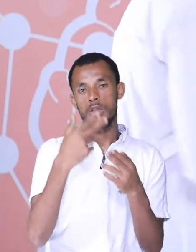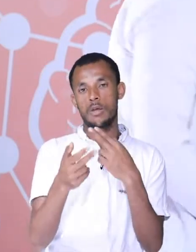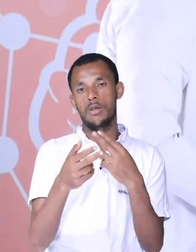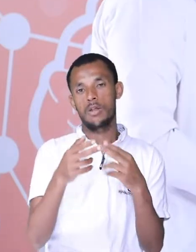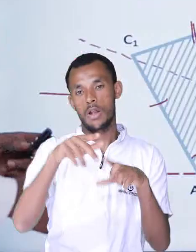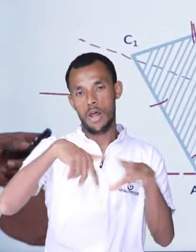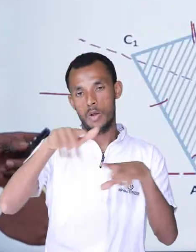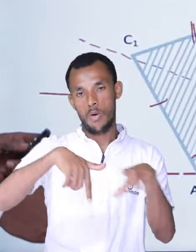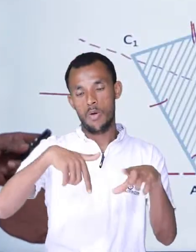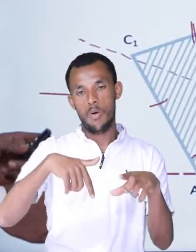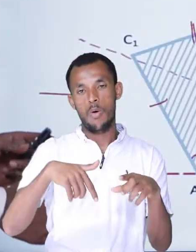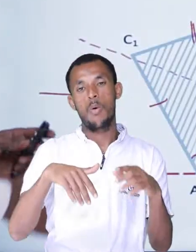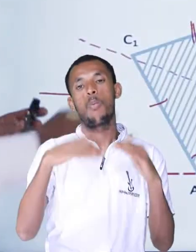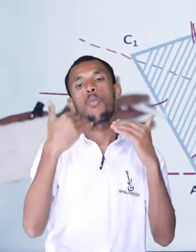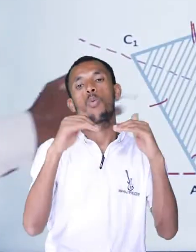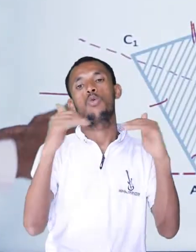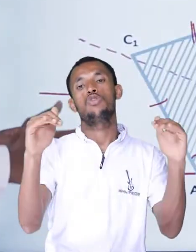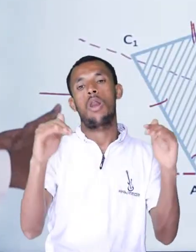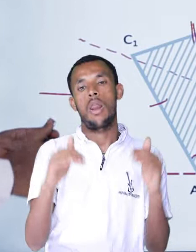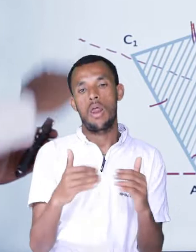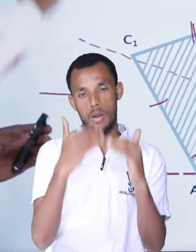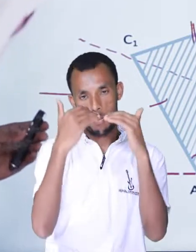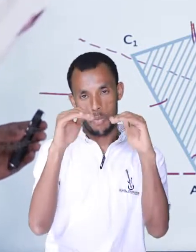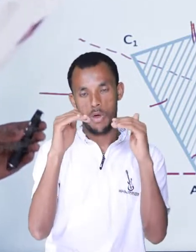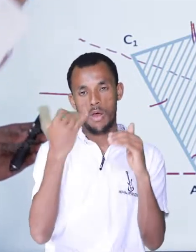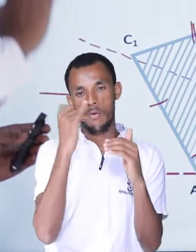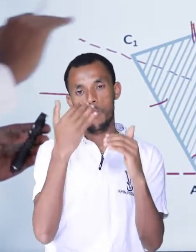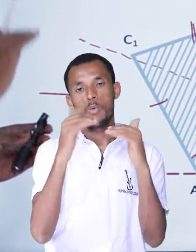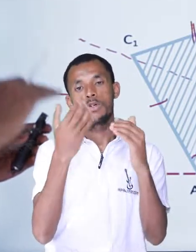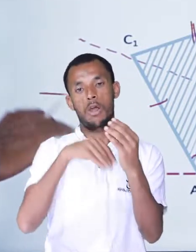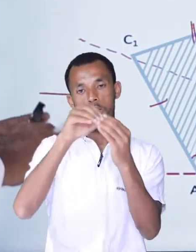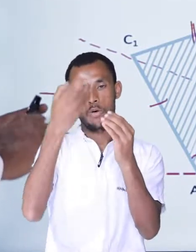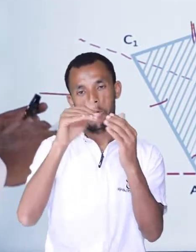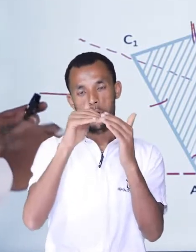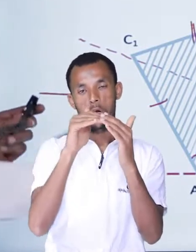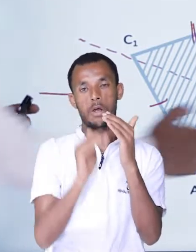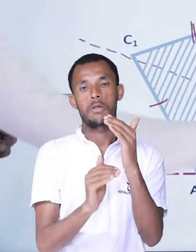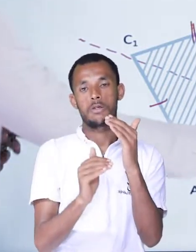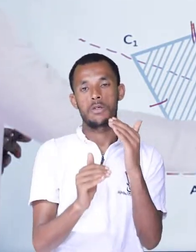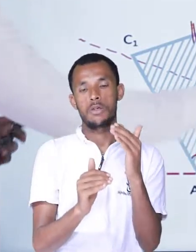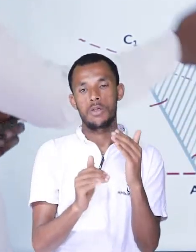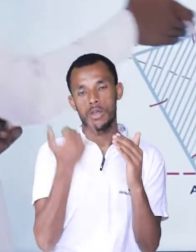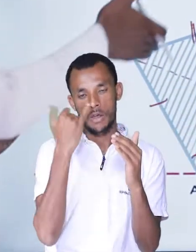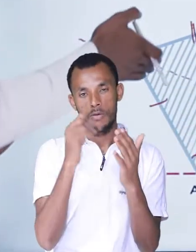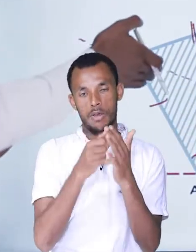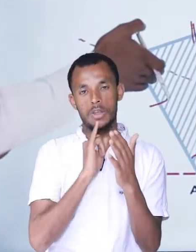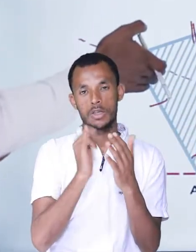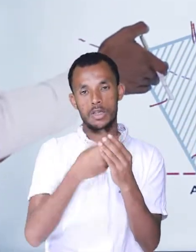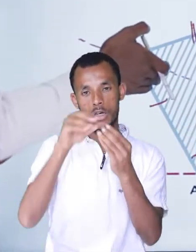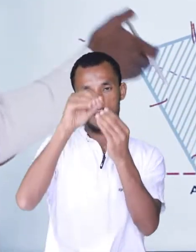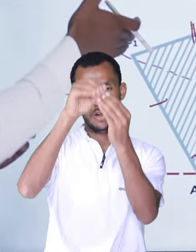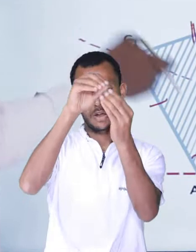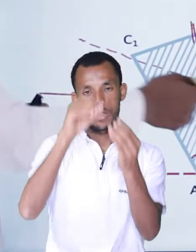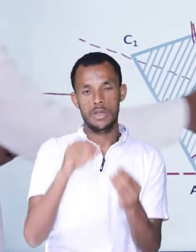line is proportional. If it is proportional, either increasing or decreasing. If it is